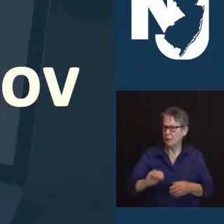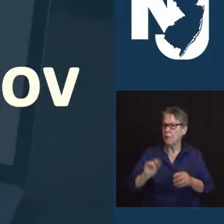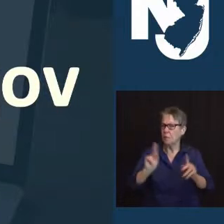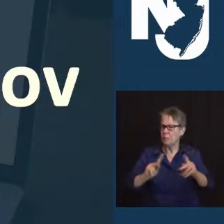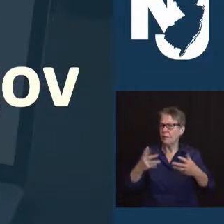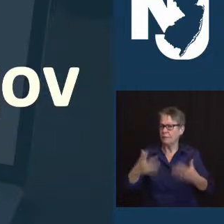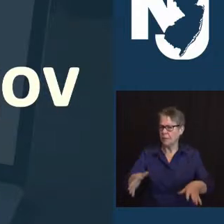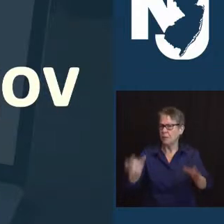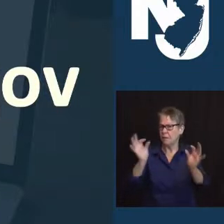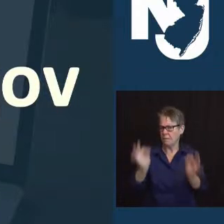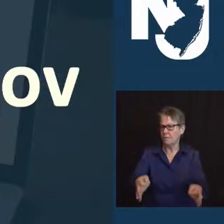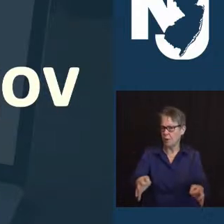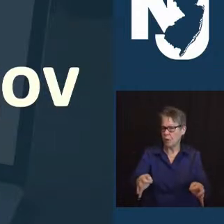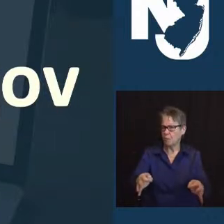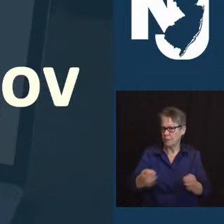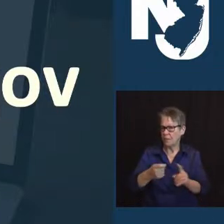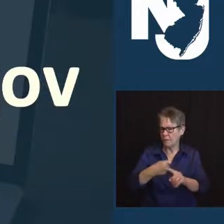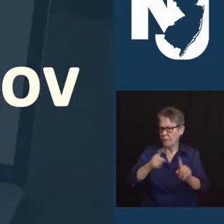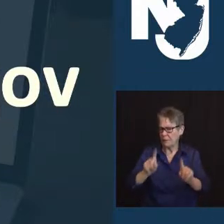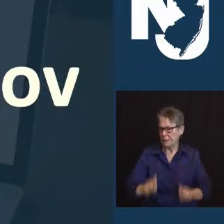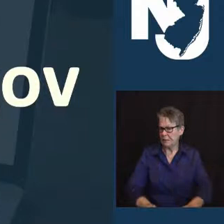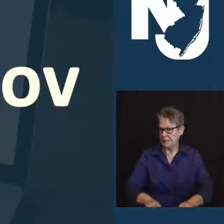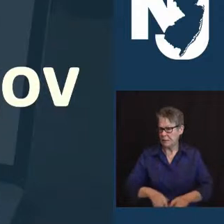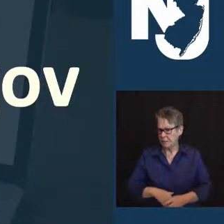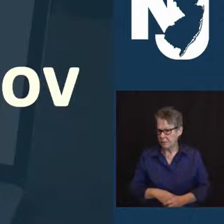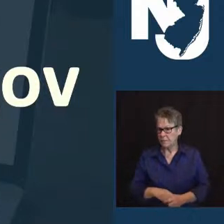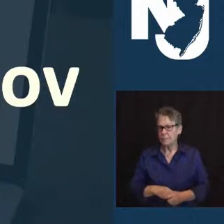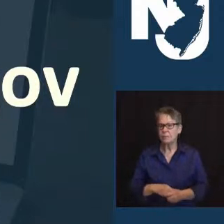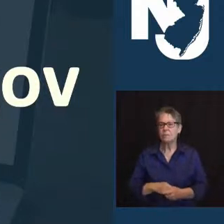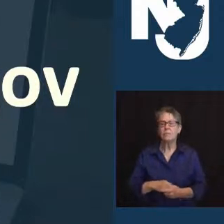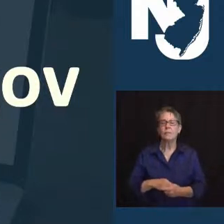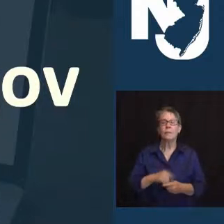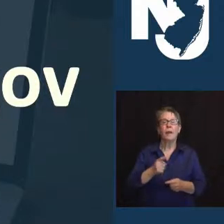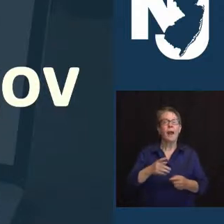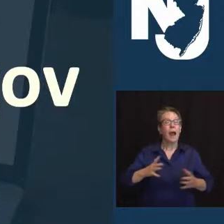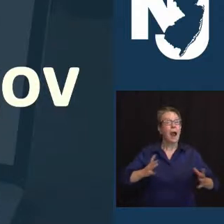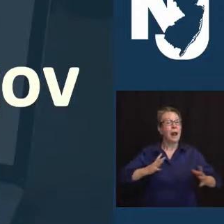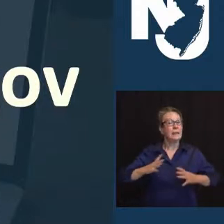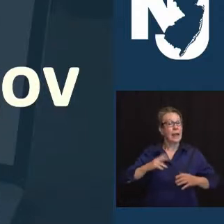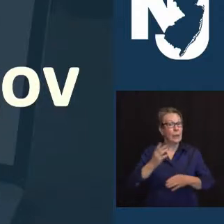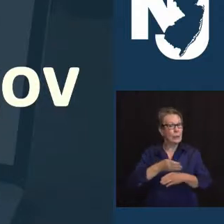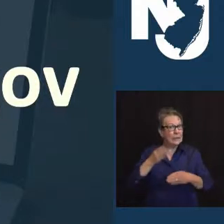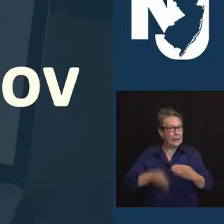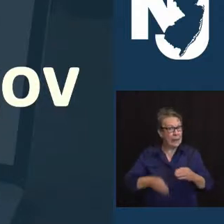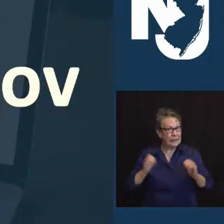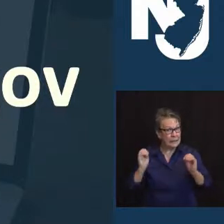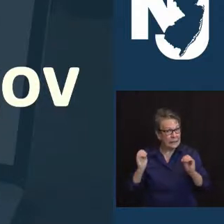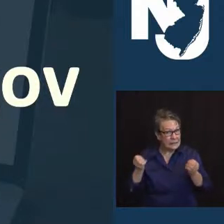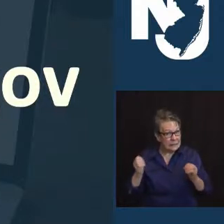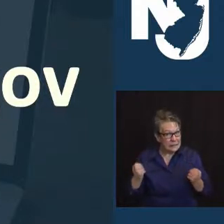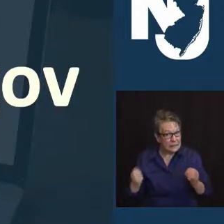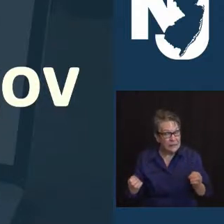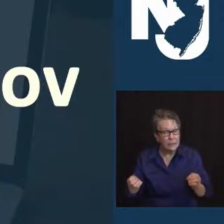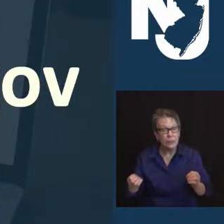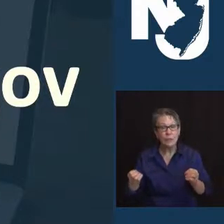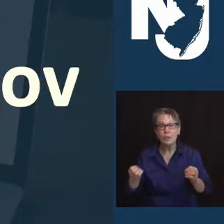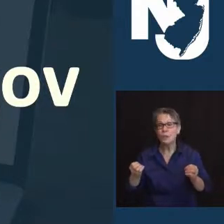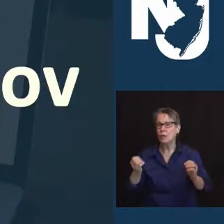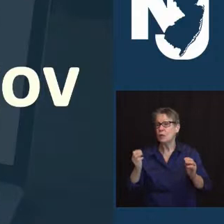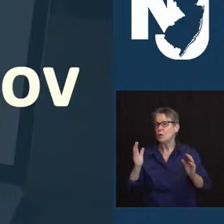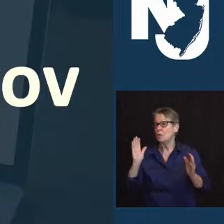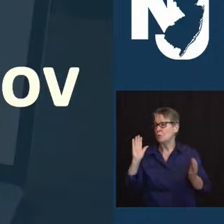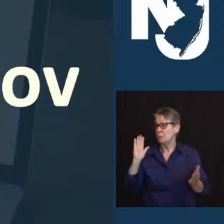passed that we had seen from prior holiday weekends. And we want to see a 95% efficacy rate among